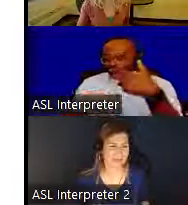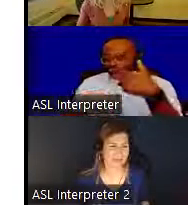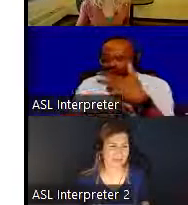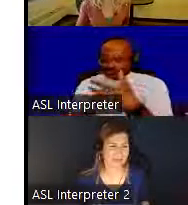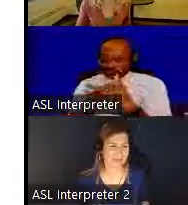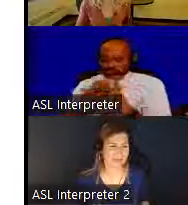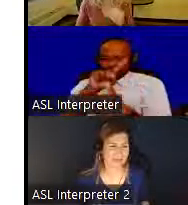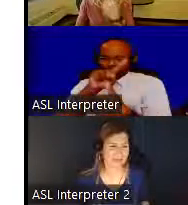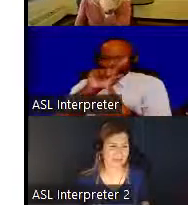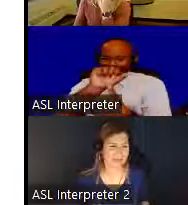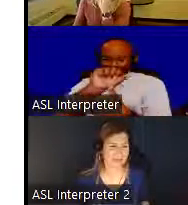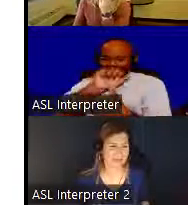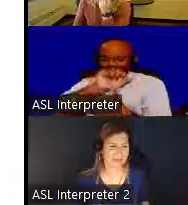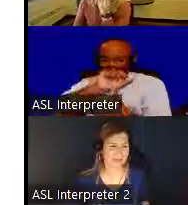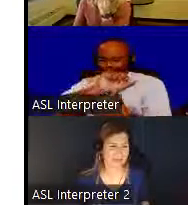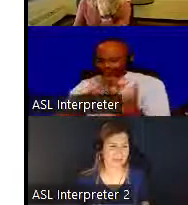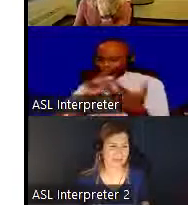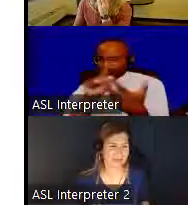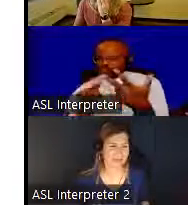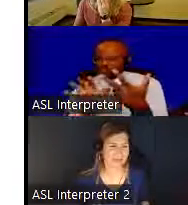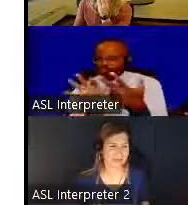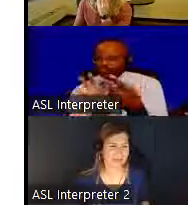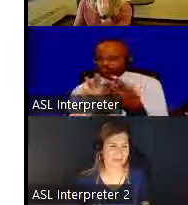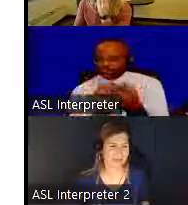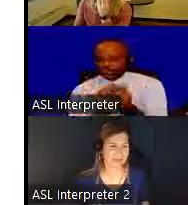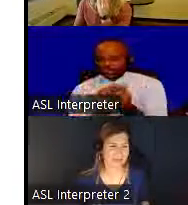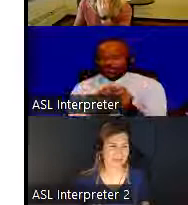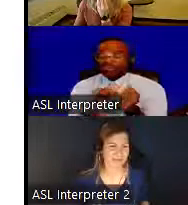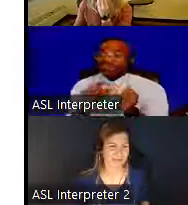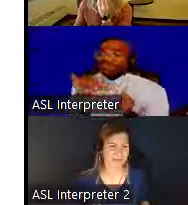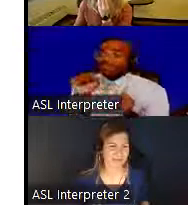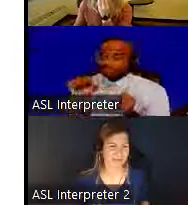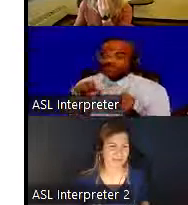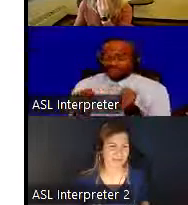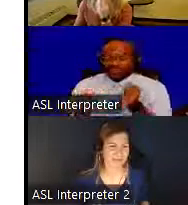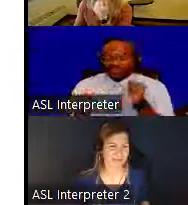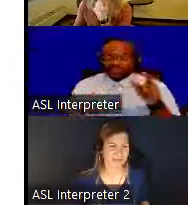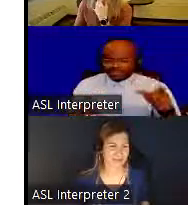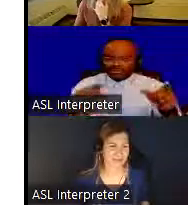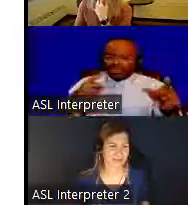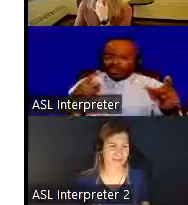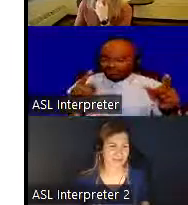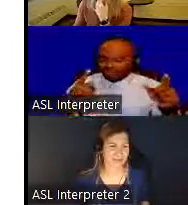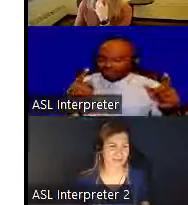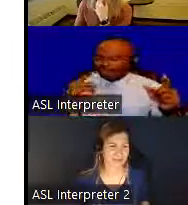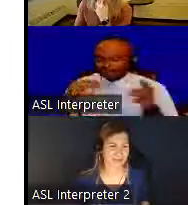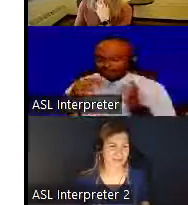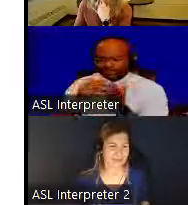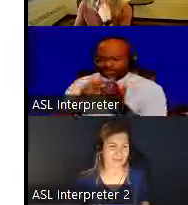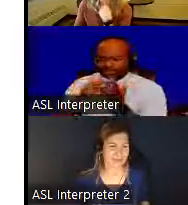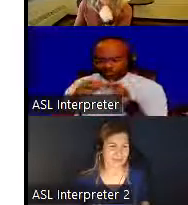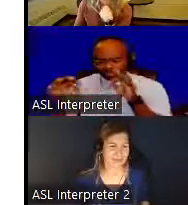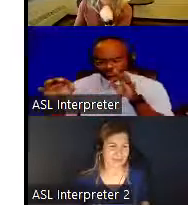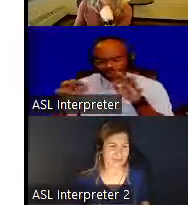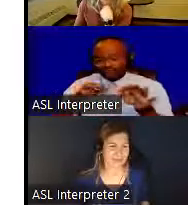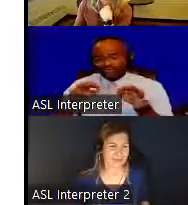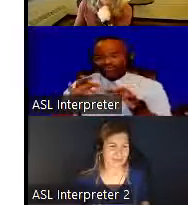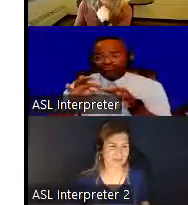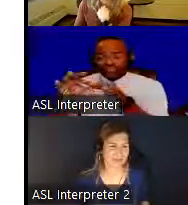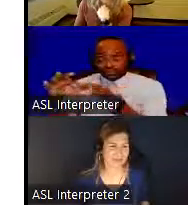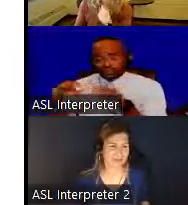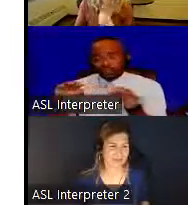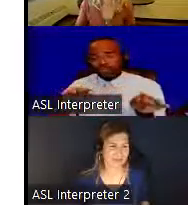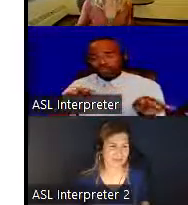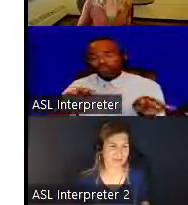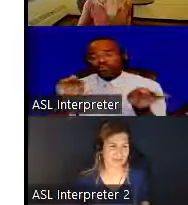first. Yes, there are ideas in this wildlife adaptation menu that are specific to moving wildlife species